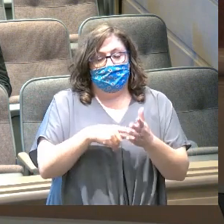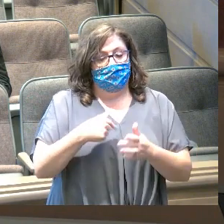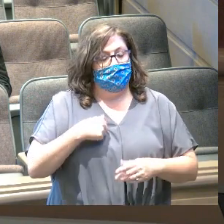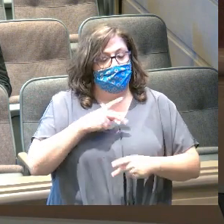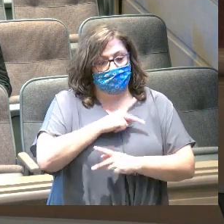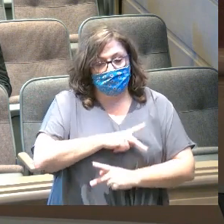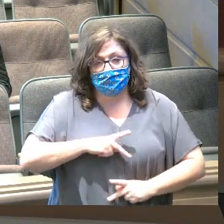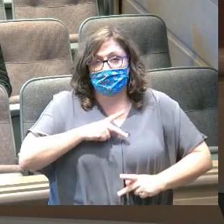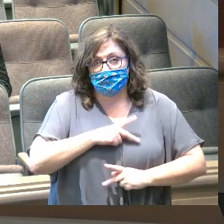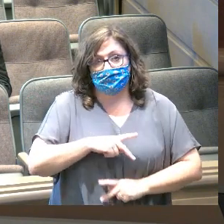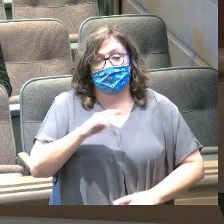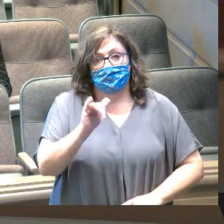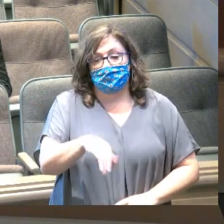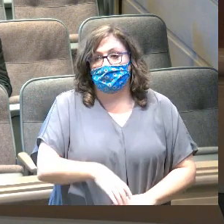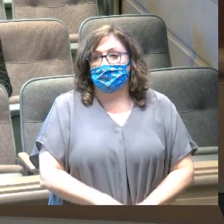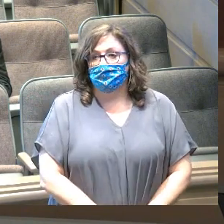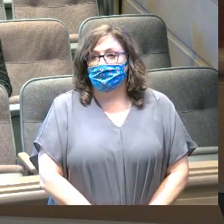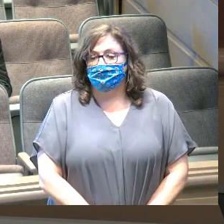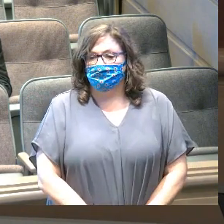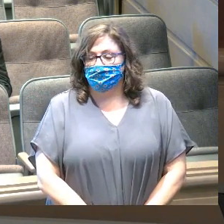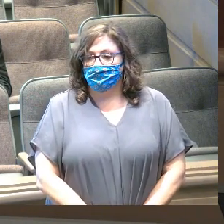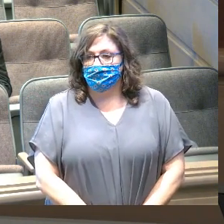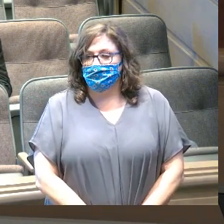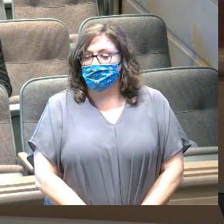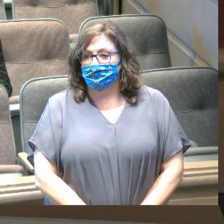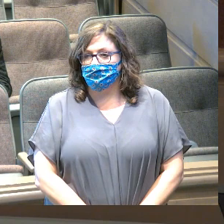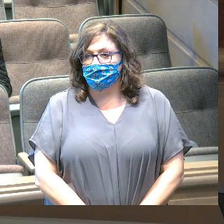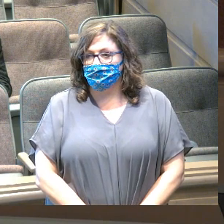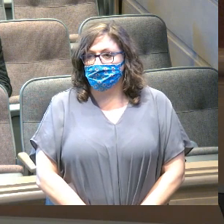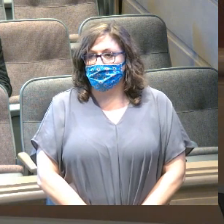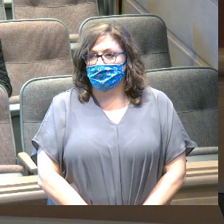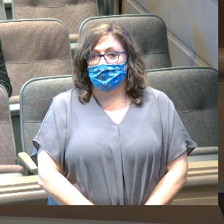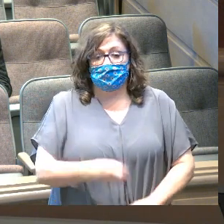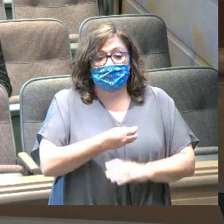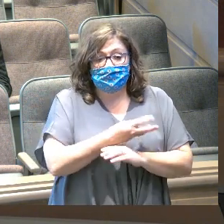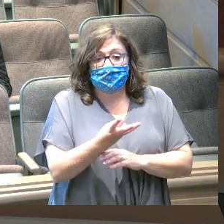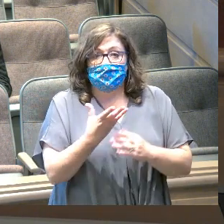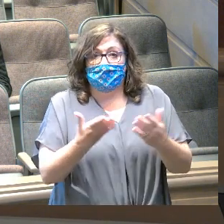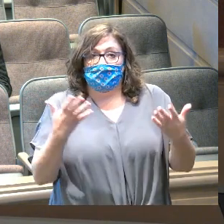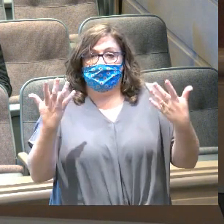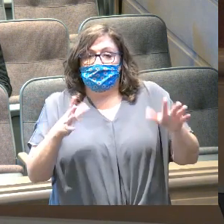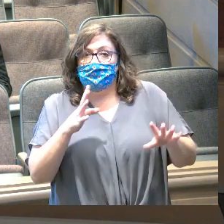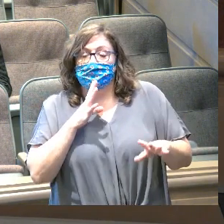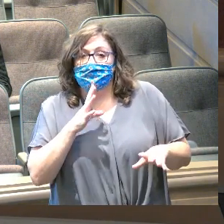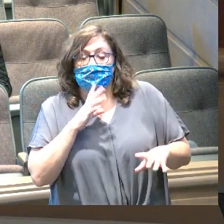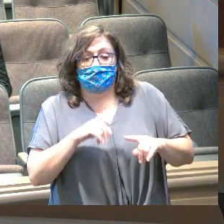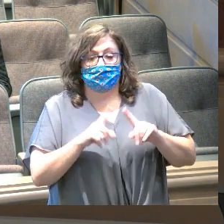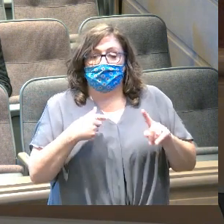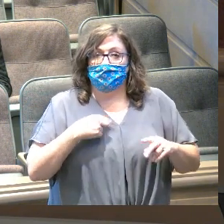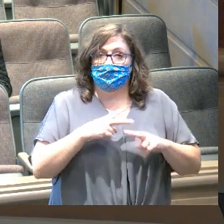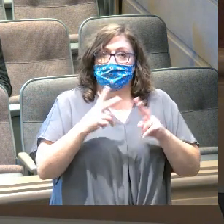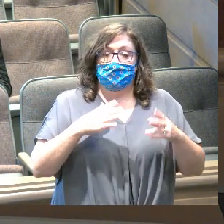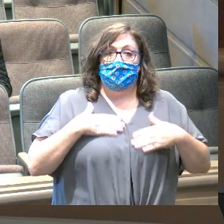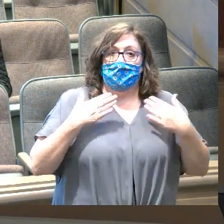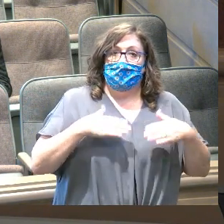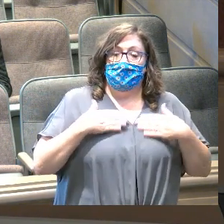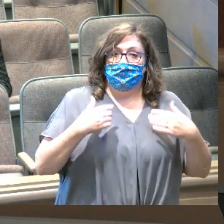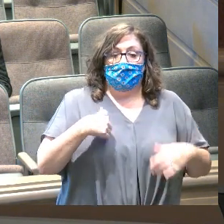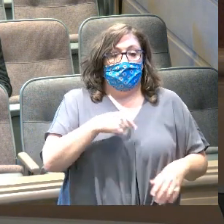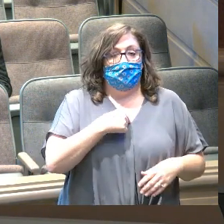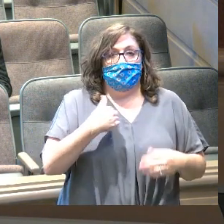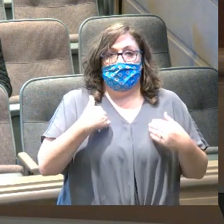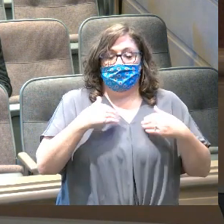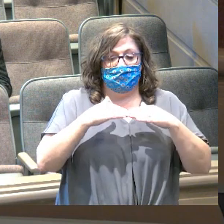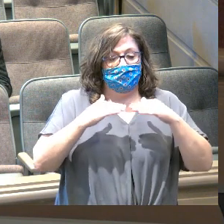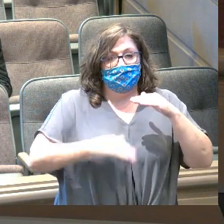that. As several of these things have already been mentioned, but I'm very happy to report that we've had single digits